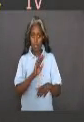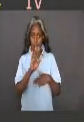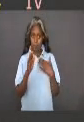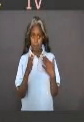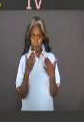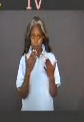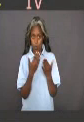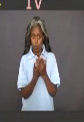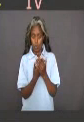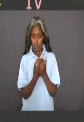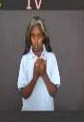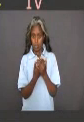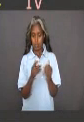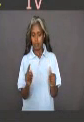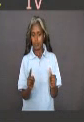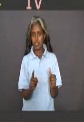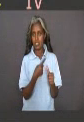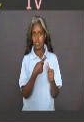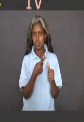All in the first,